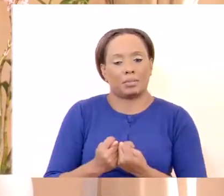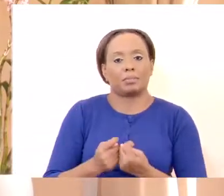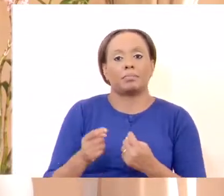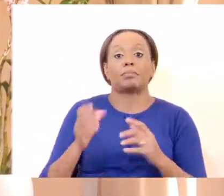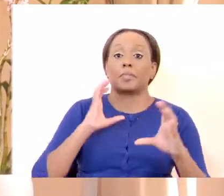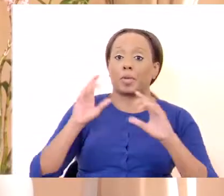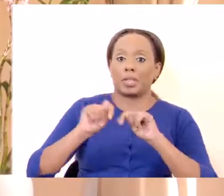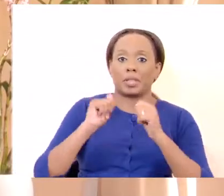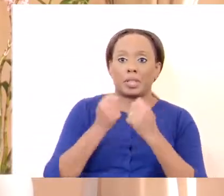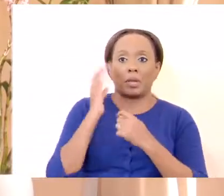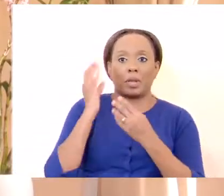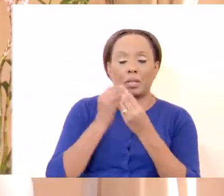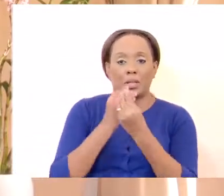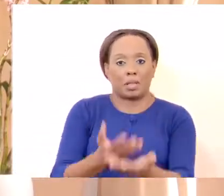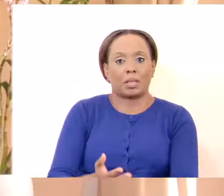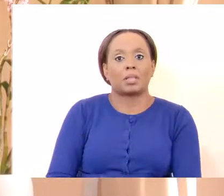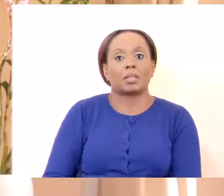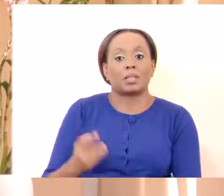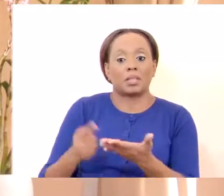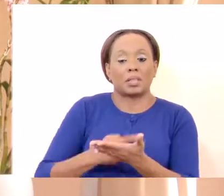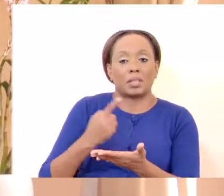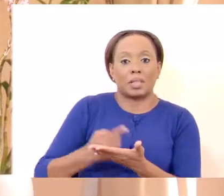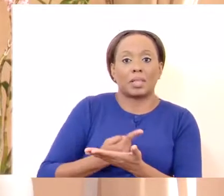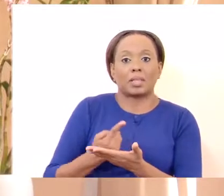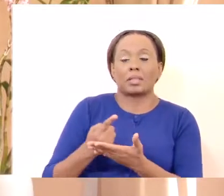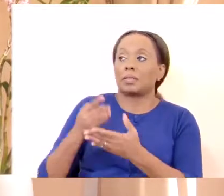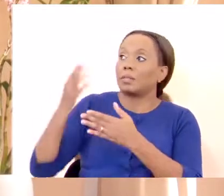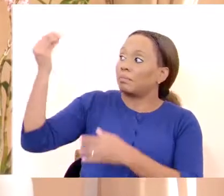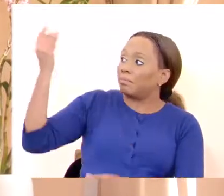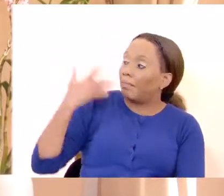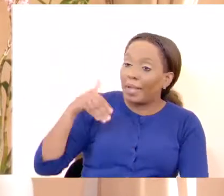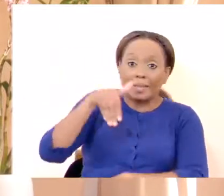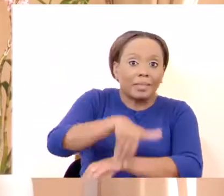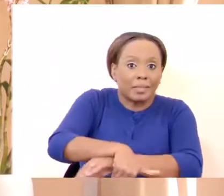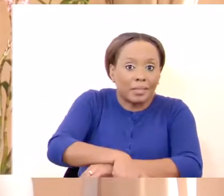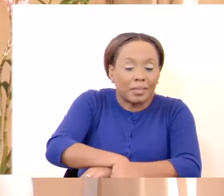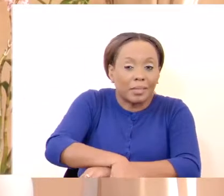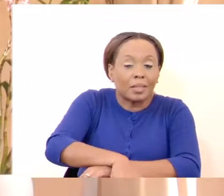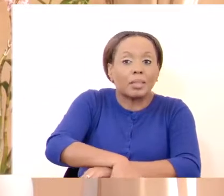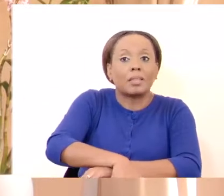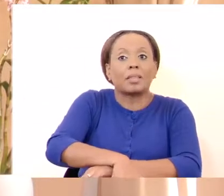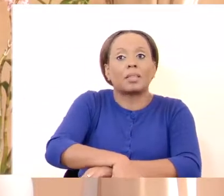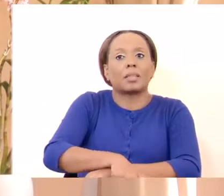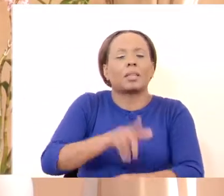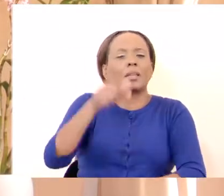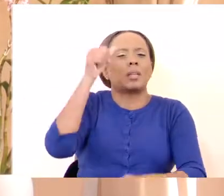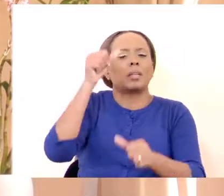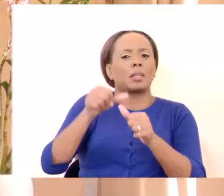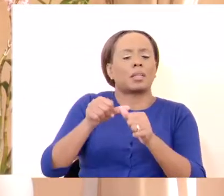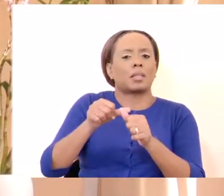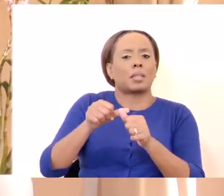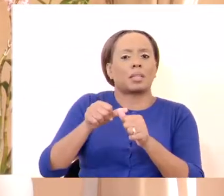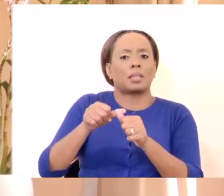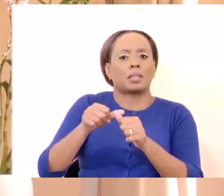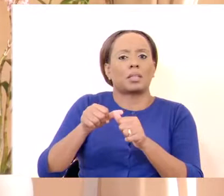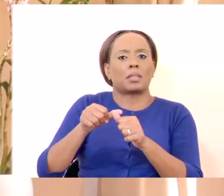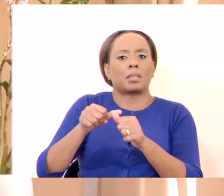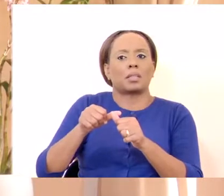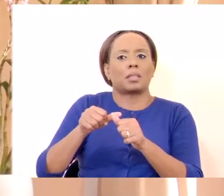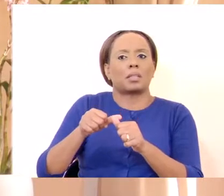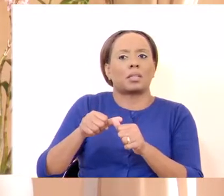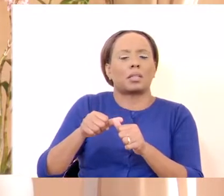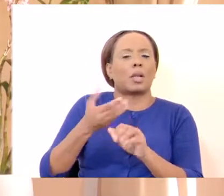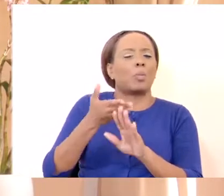deal with that. Sometimes we get the information at night, and you would recall that on some occasions a press release or